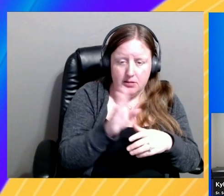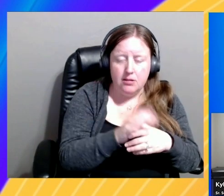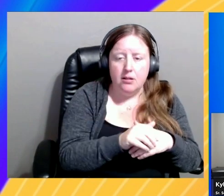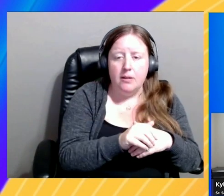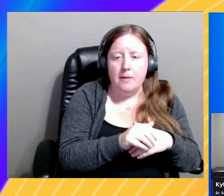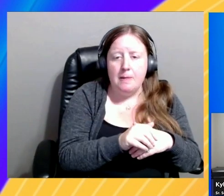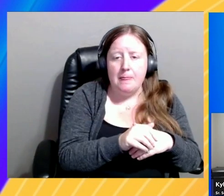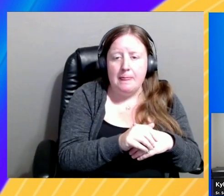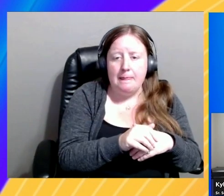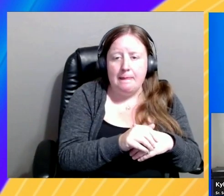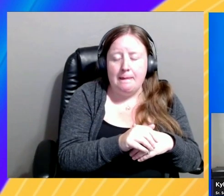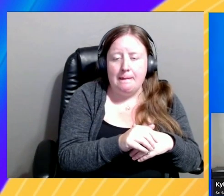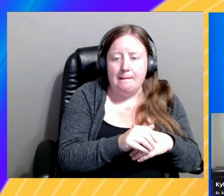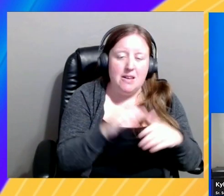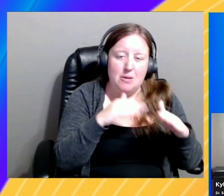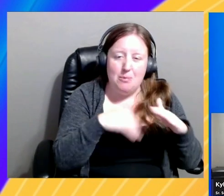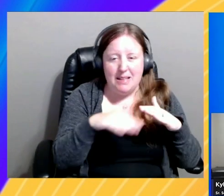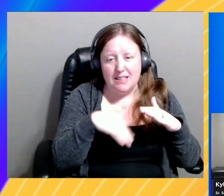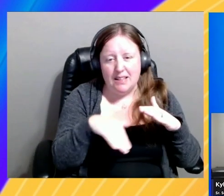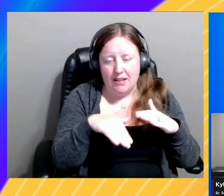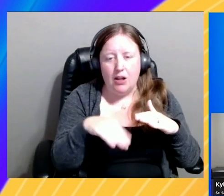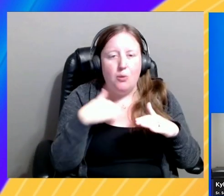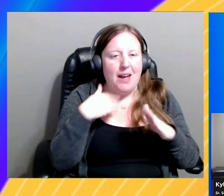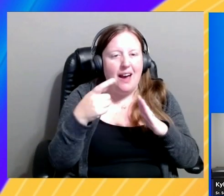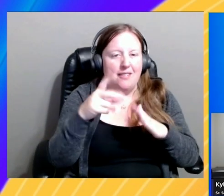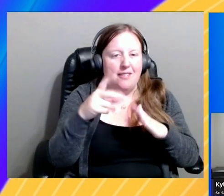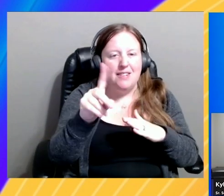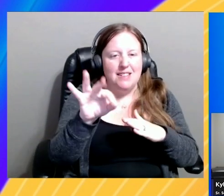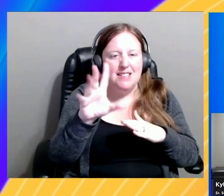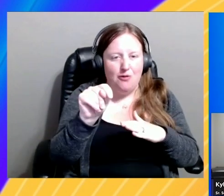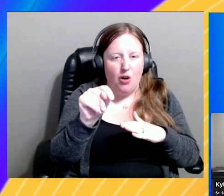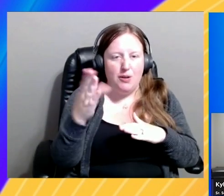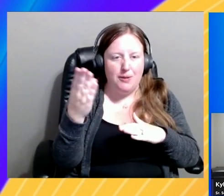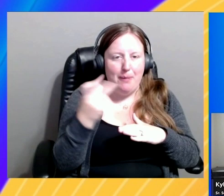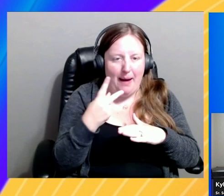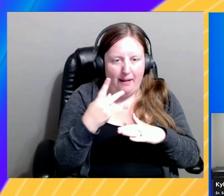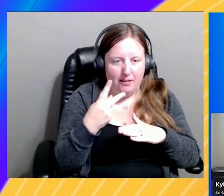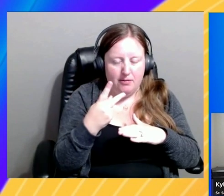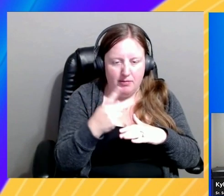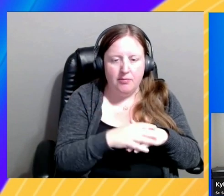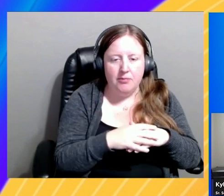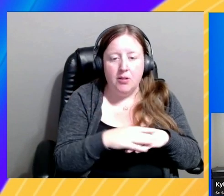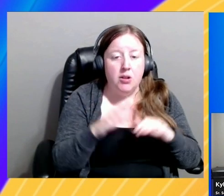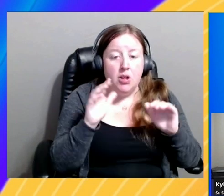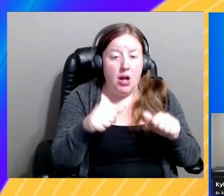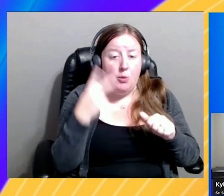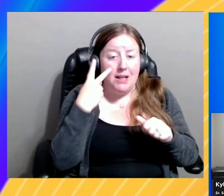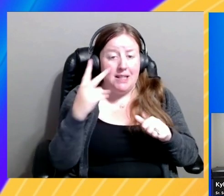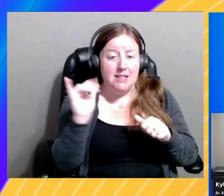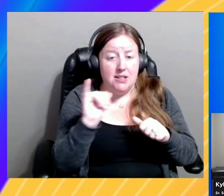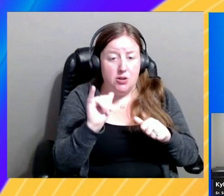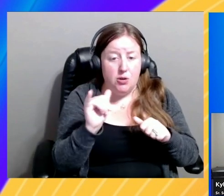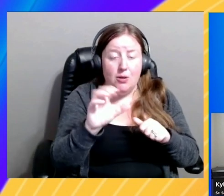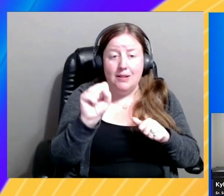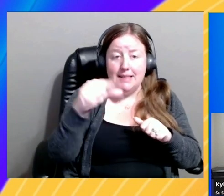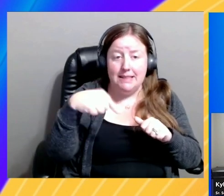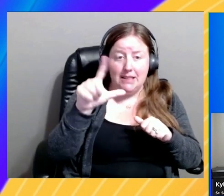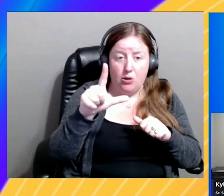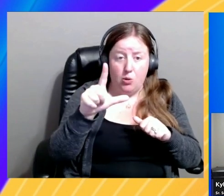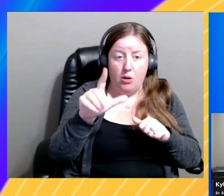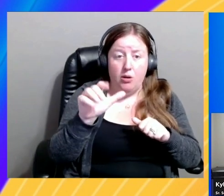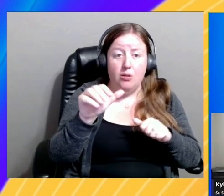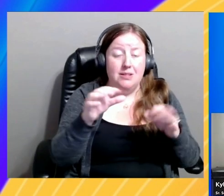basically we got to fault back, right? Bad connection. And we can even see the SQL statement that generated that